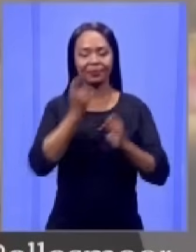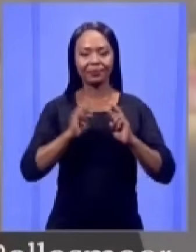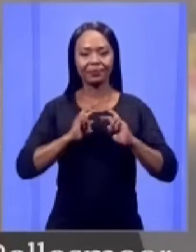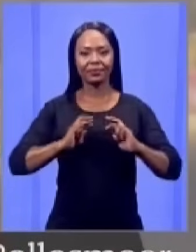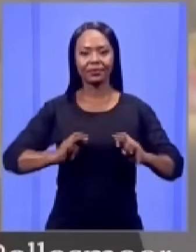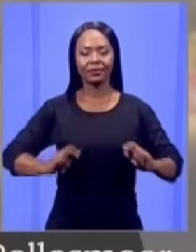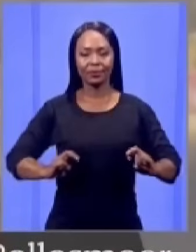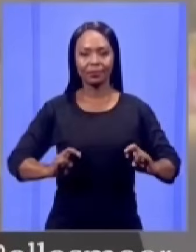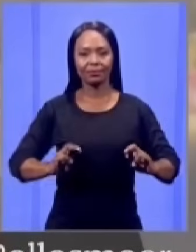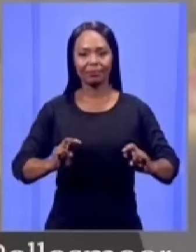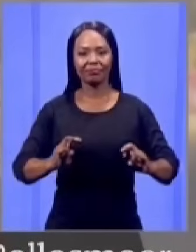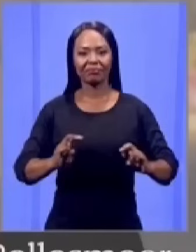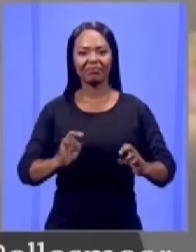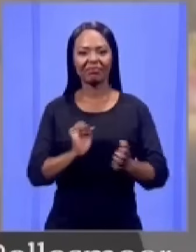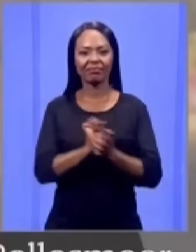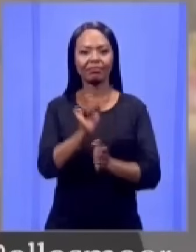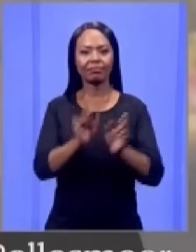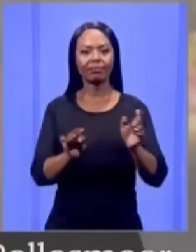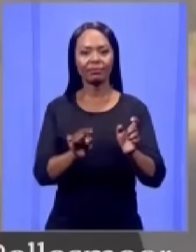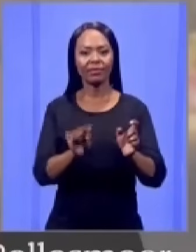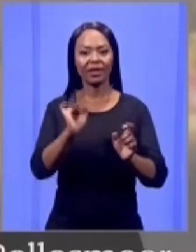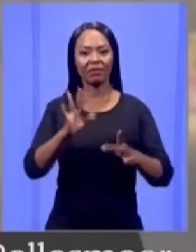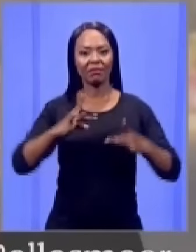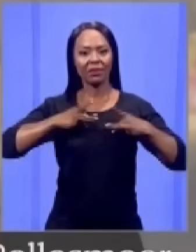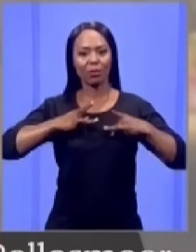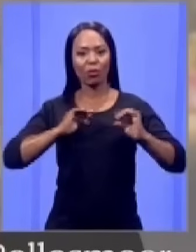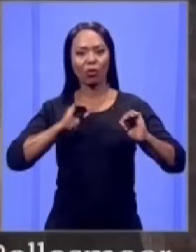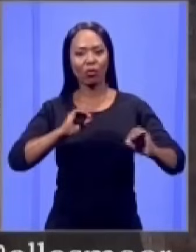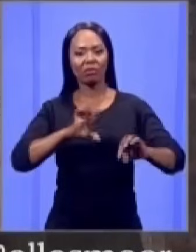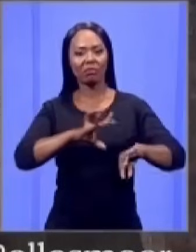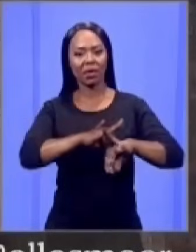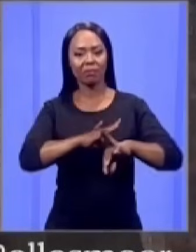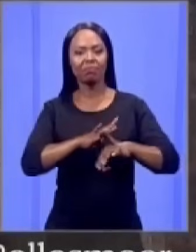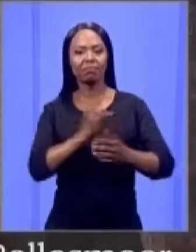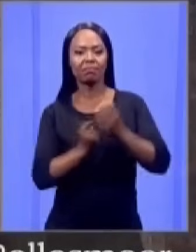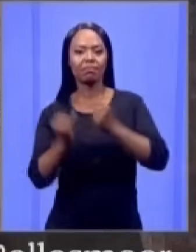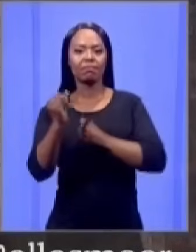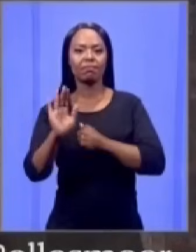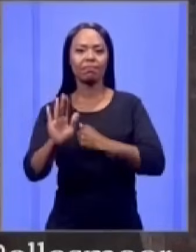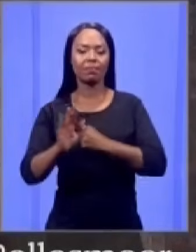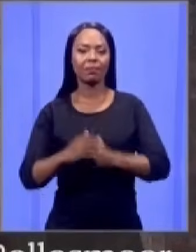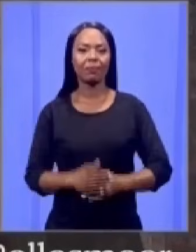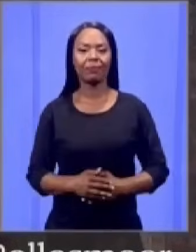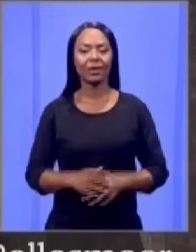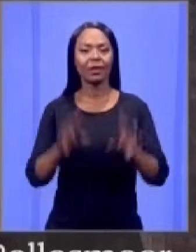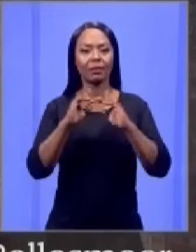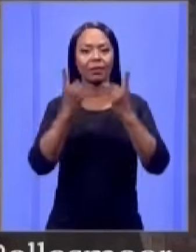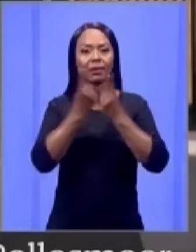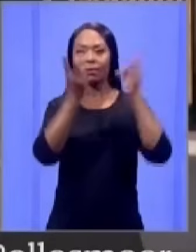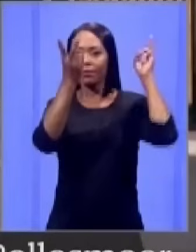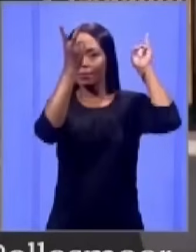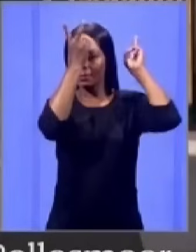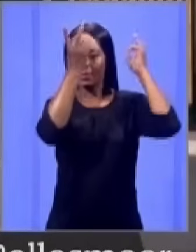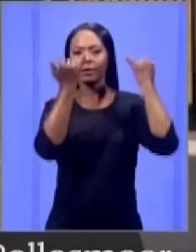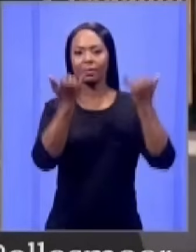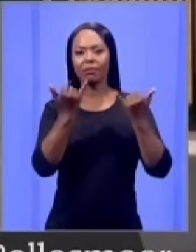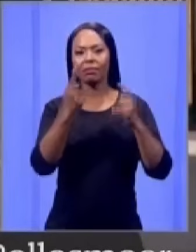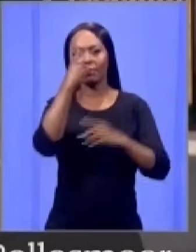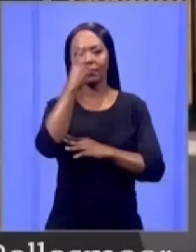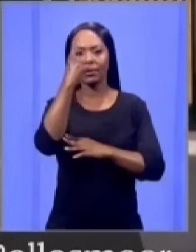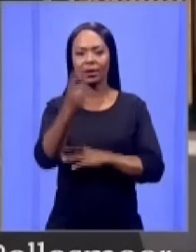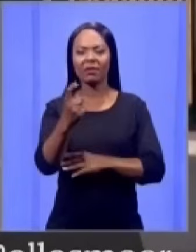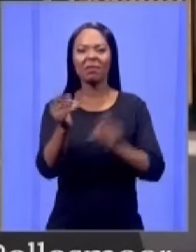and those that have symptoms, we isolate them. Lefapha la Tshokolo ba tshwaruwa le dumela ha le